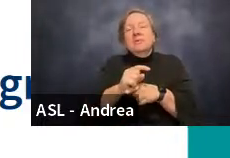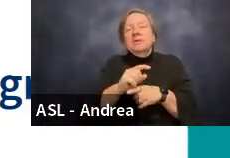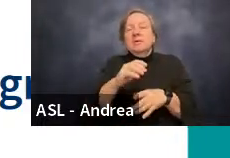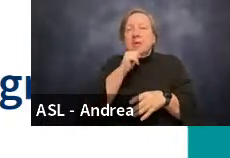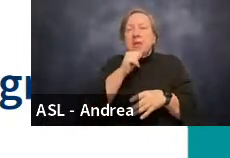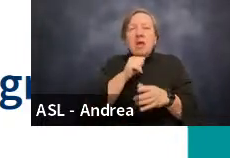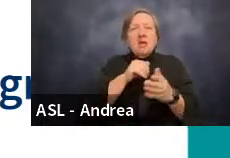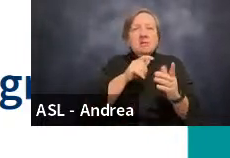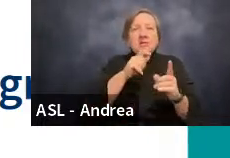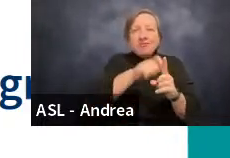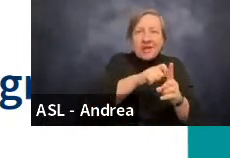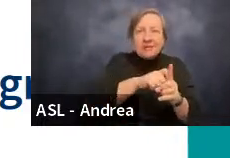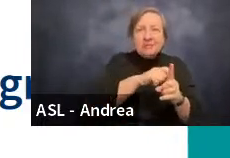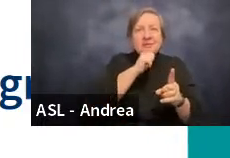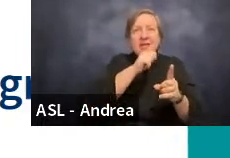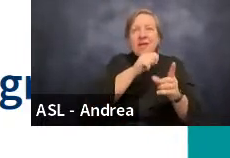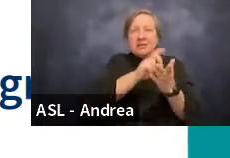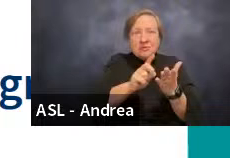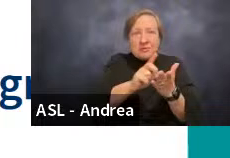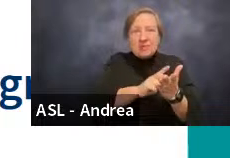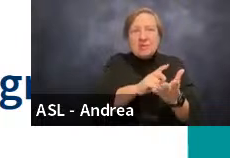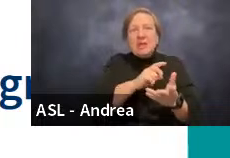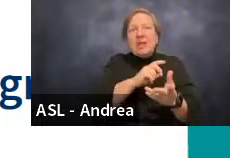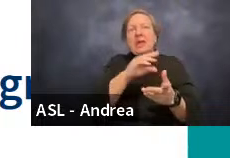anti-harassment, anti-discrimination, and workplace